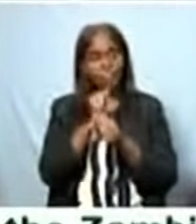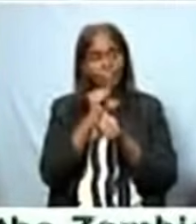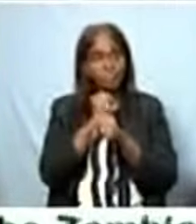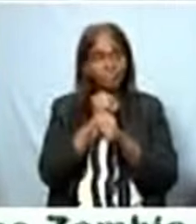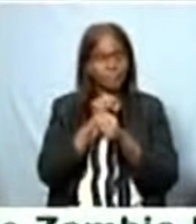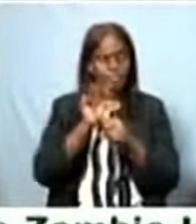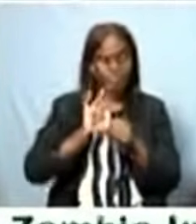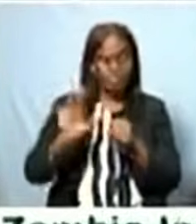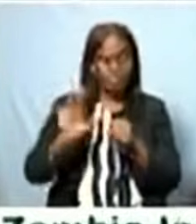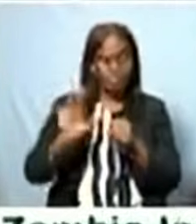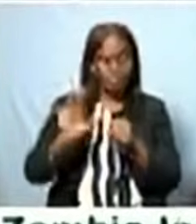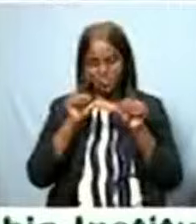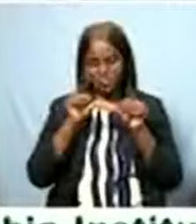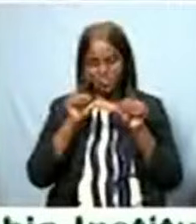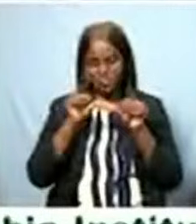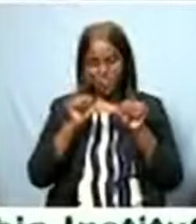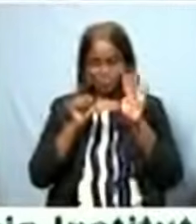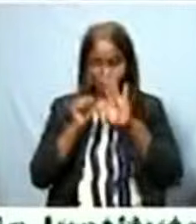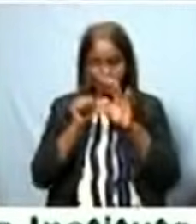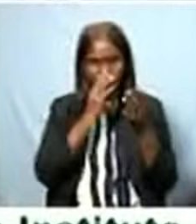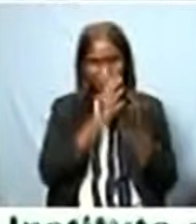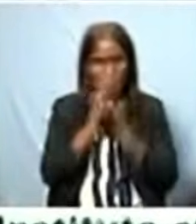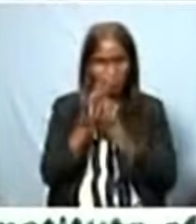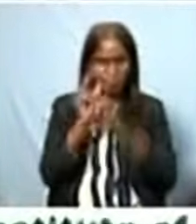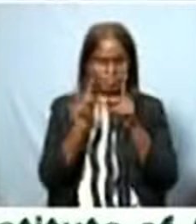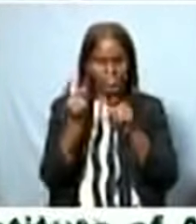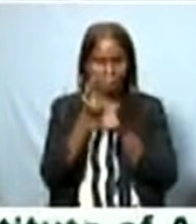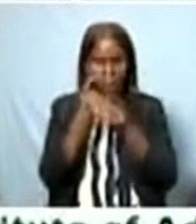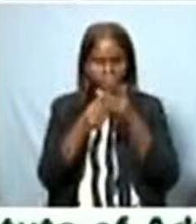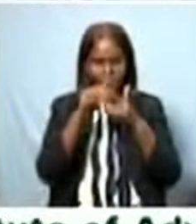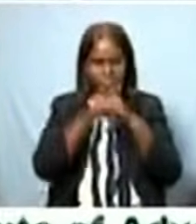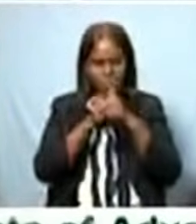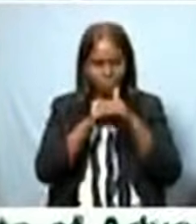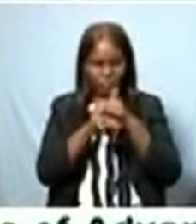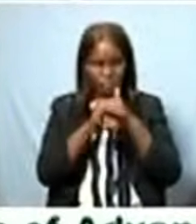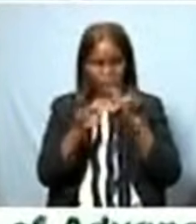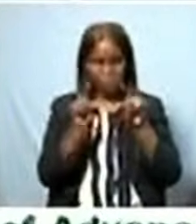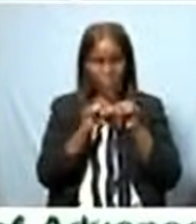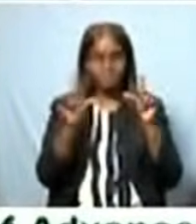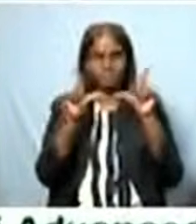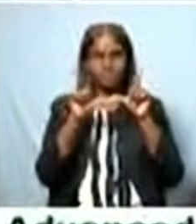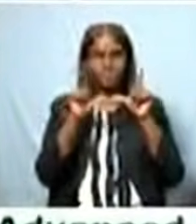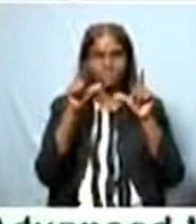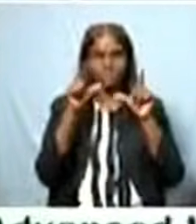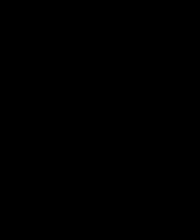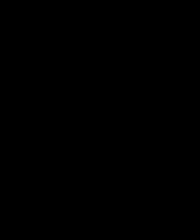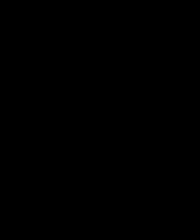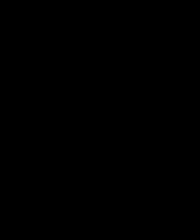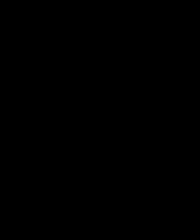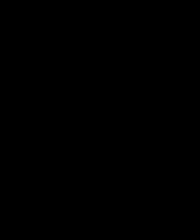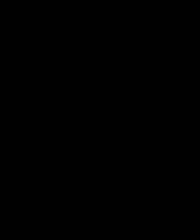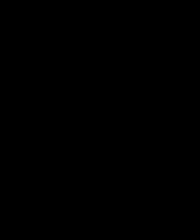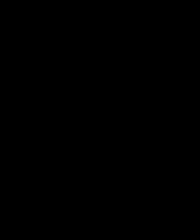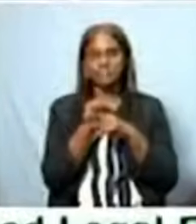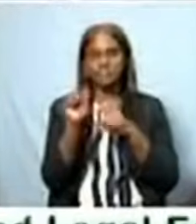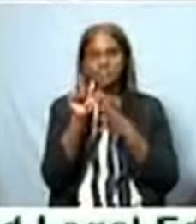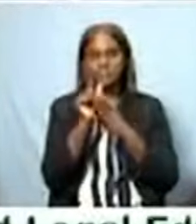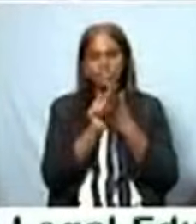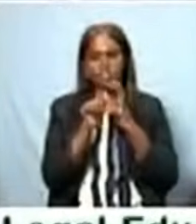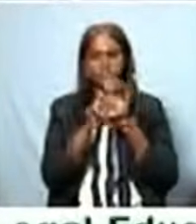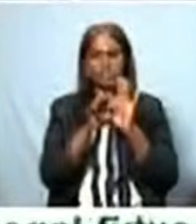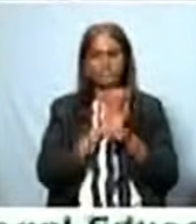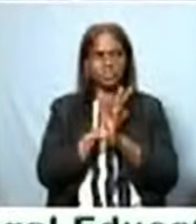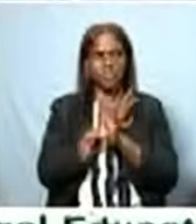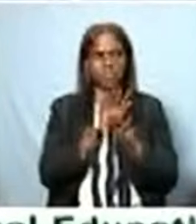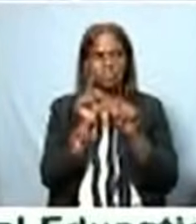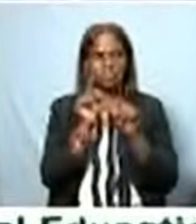ban, Madam Speaker, still prevents people from accessing the license for them to be able to law in Zambia.